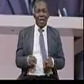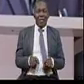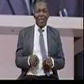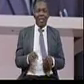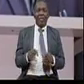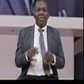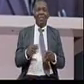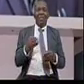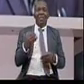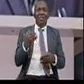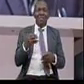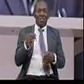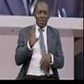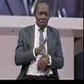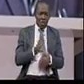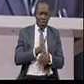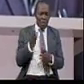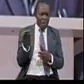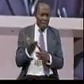broken.